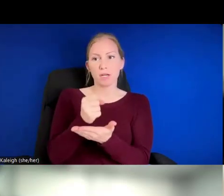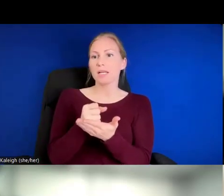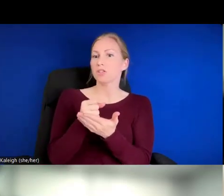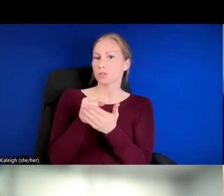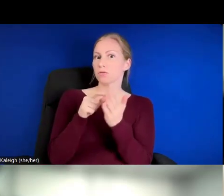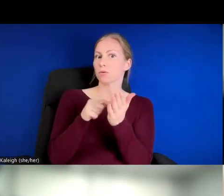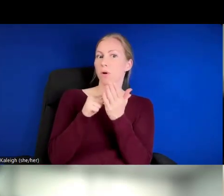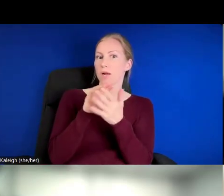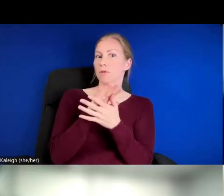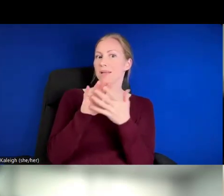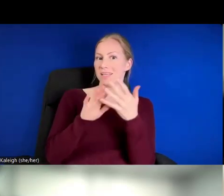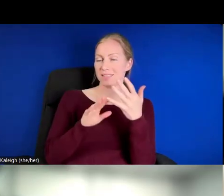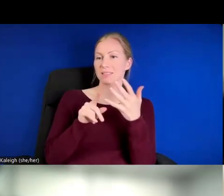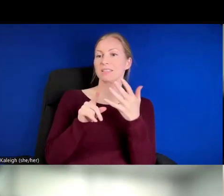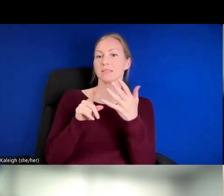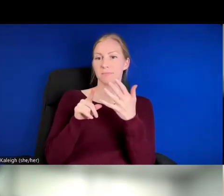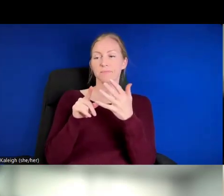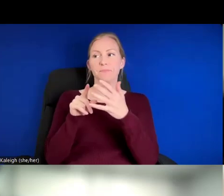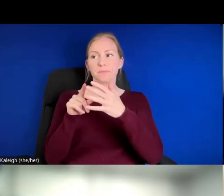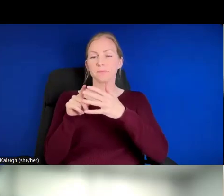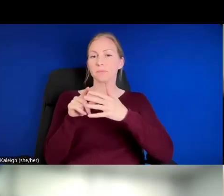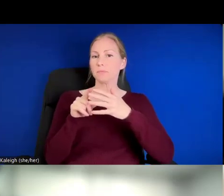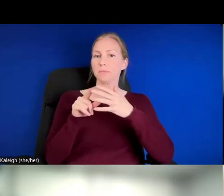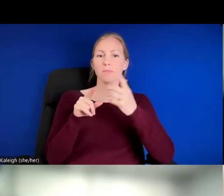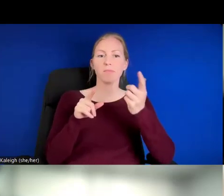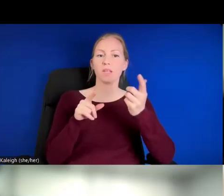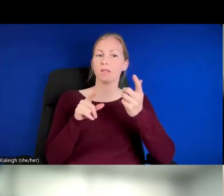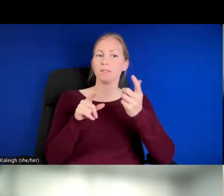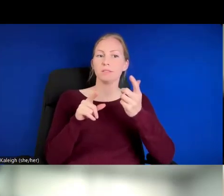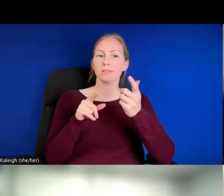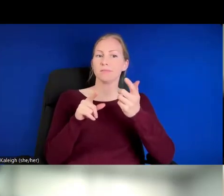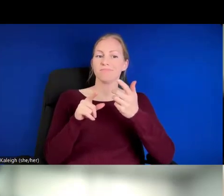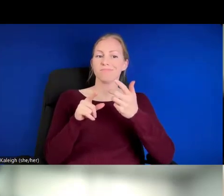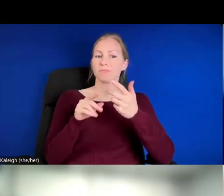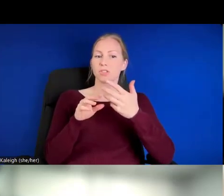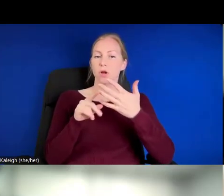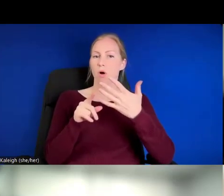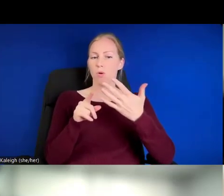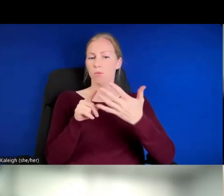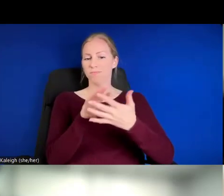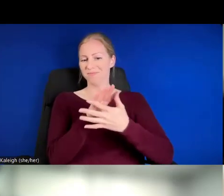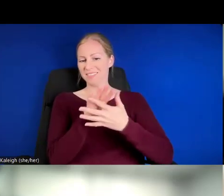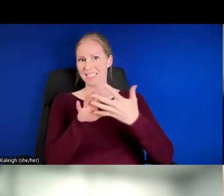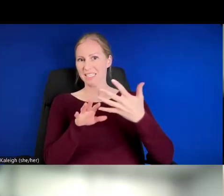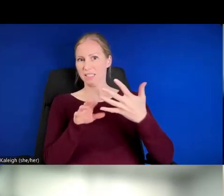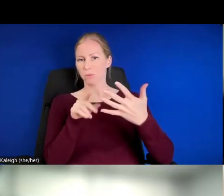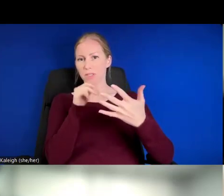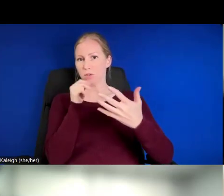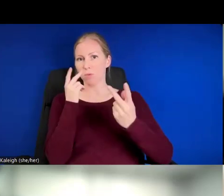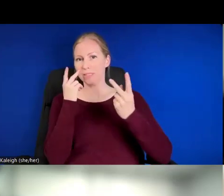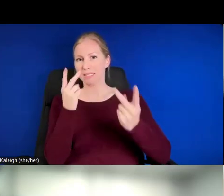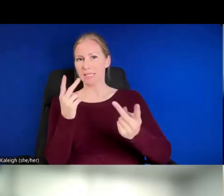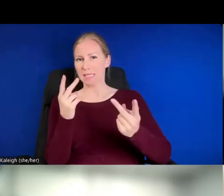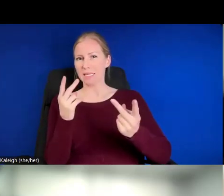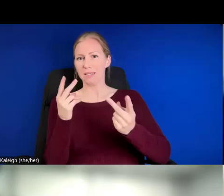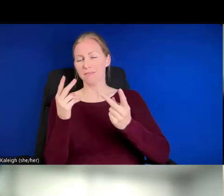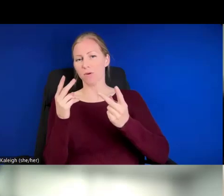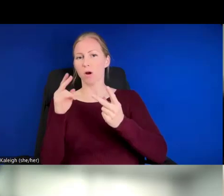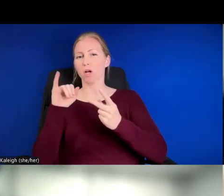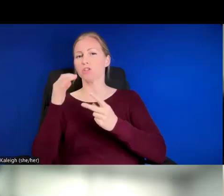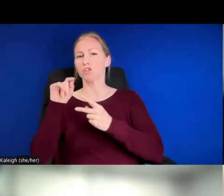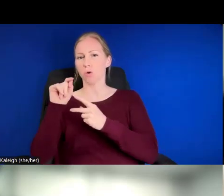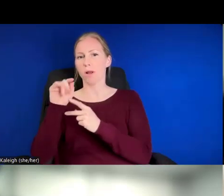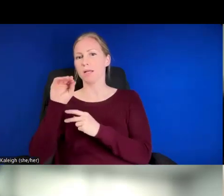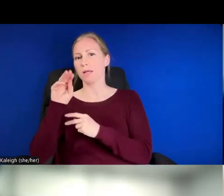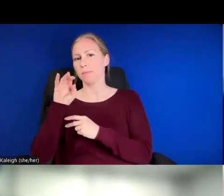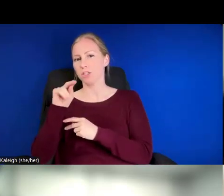Commission are not those that we would see in terms of a Joint Commission accreditation of